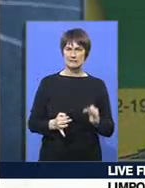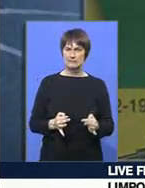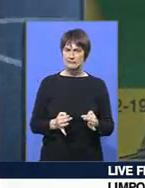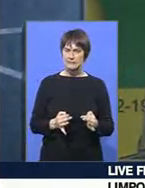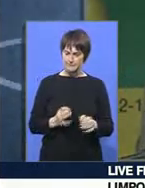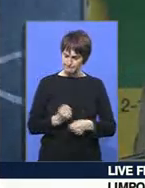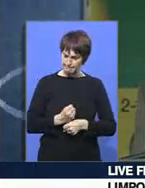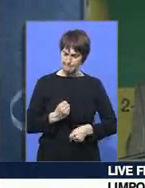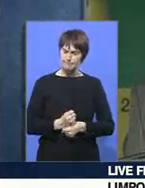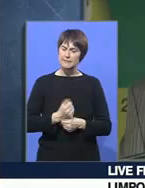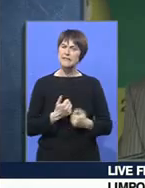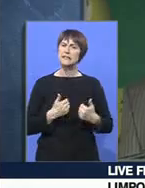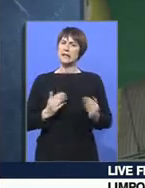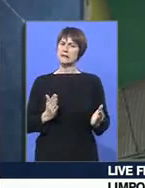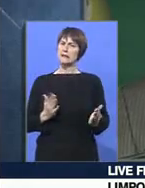friendship